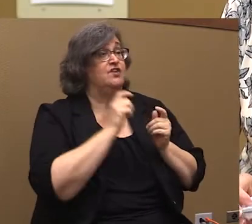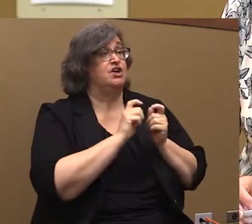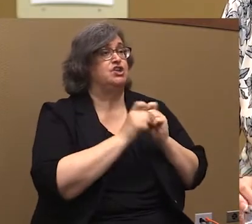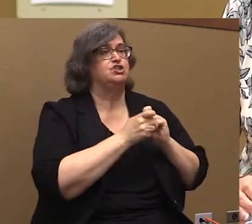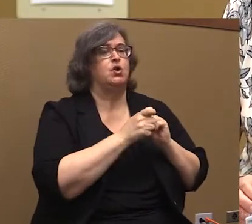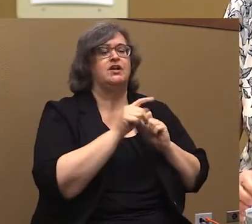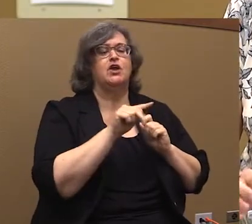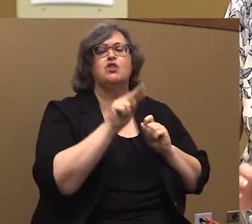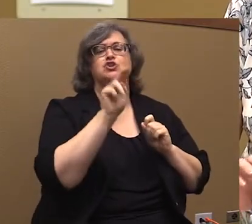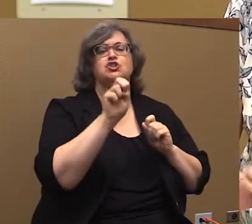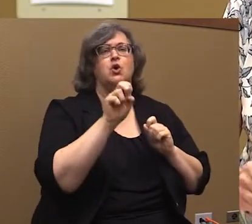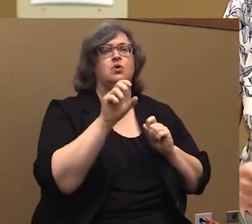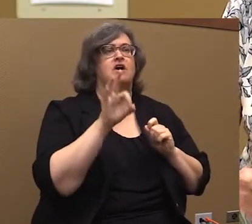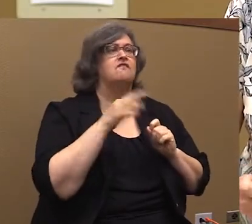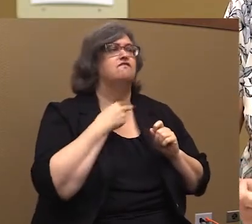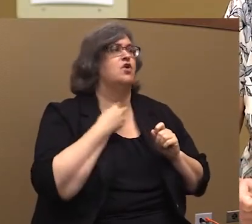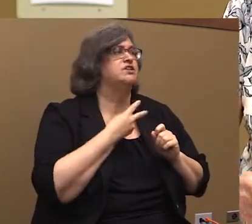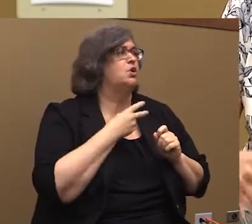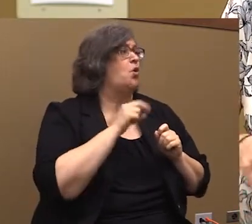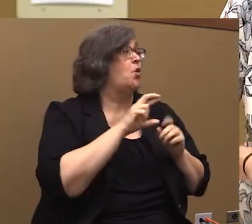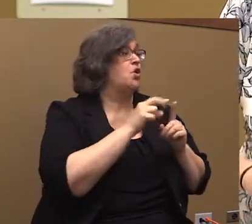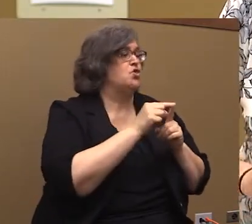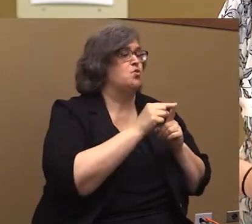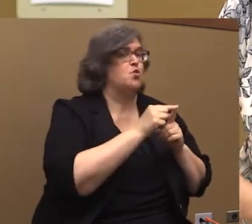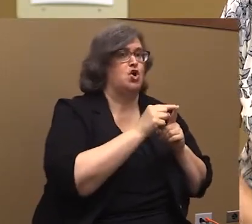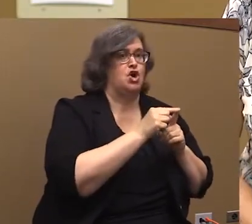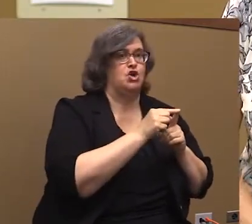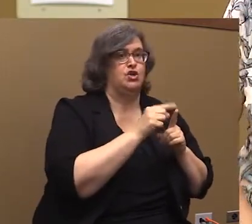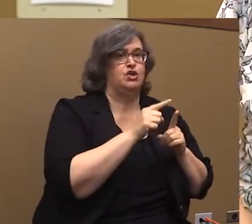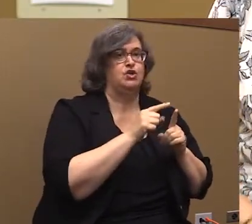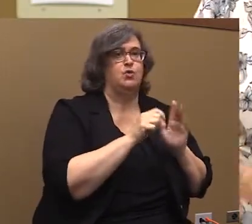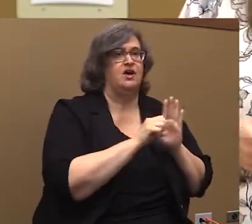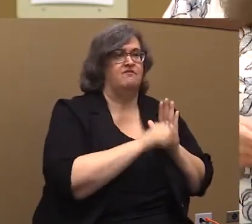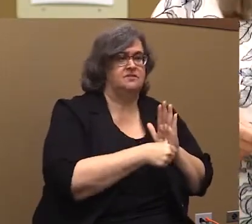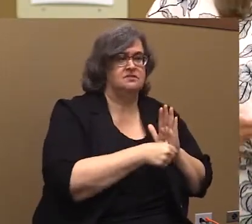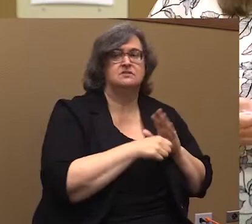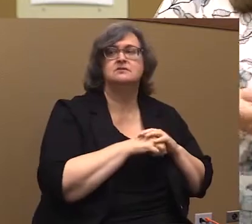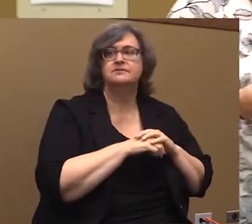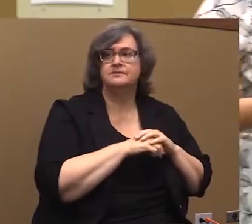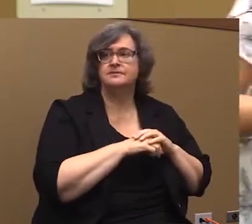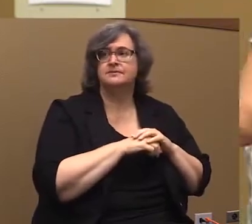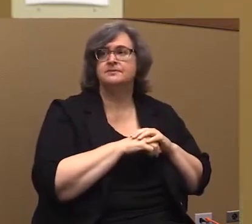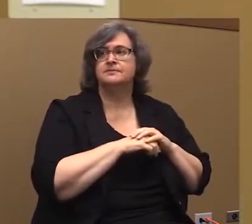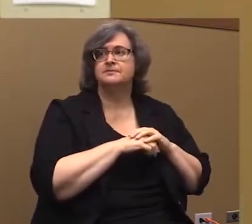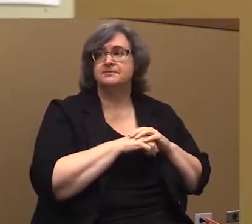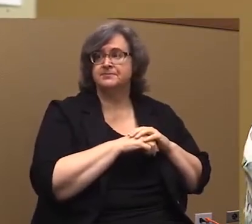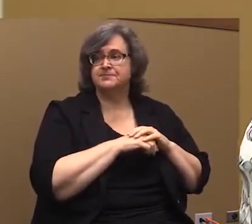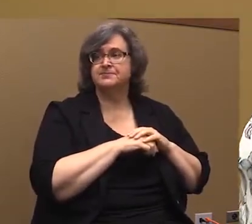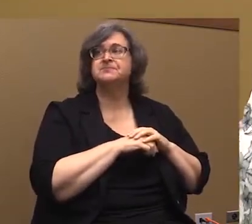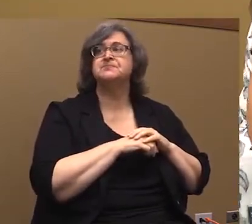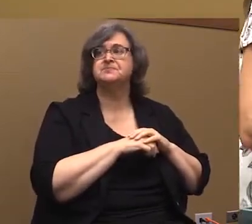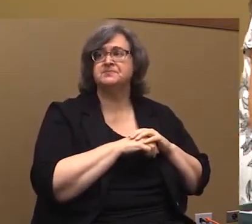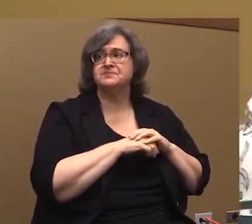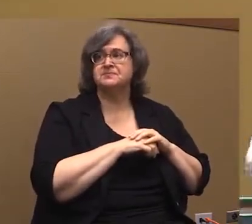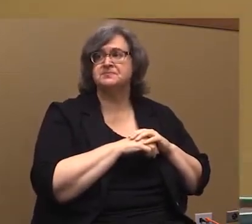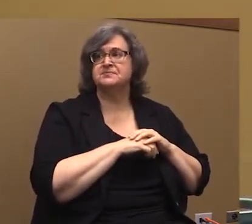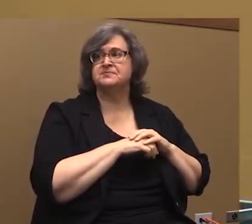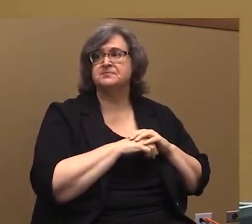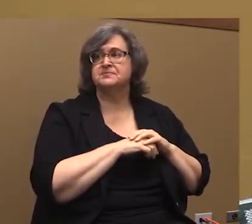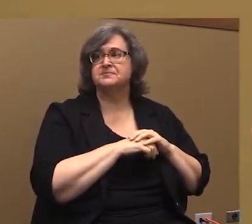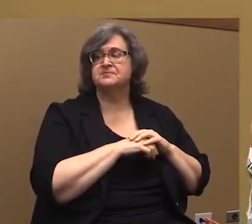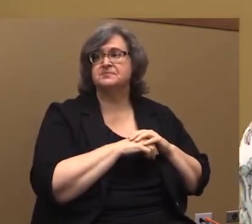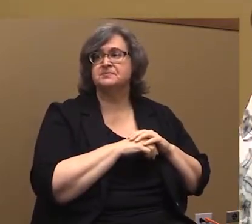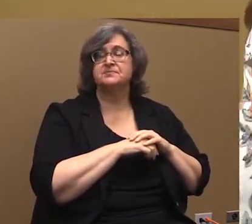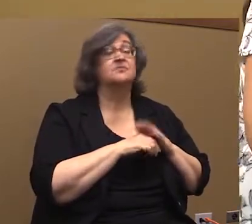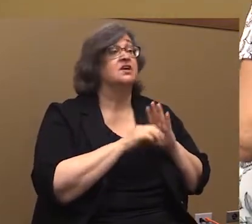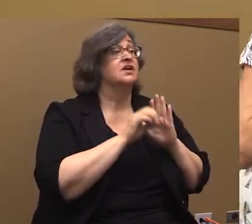about what's the speaker's intent if you just changed the tone of voice or the word